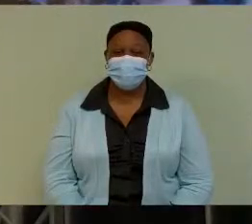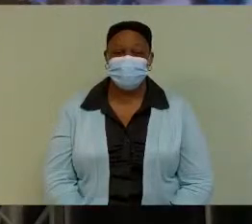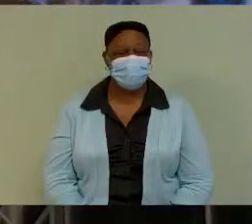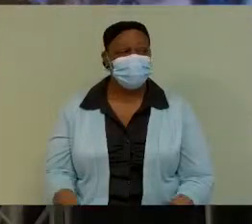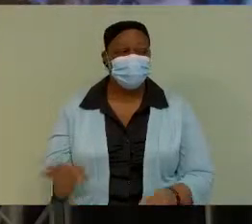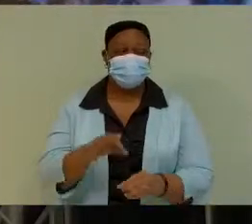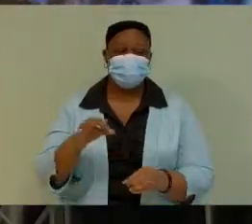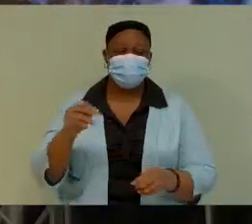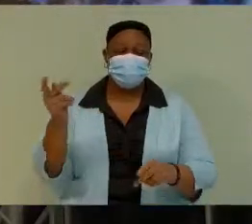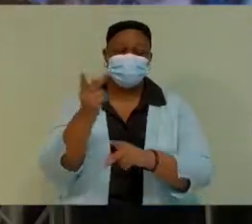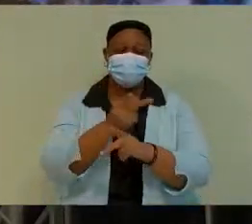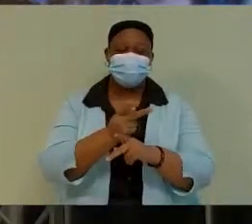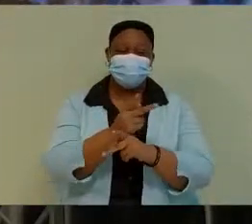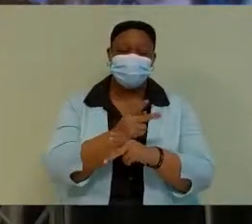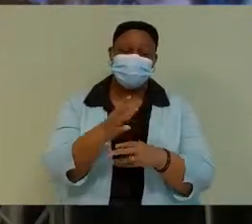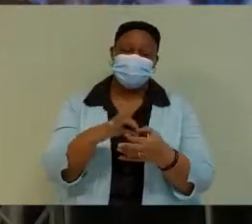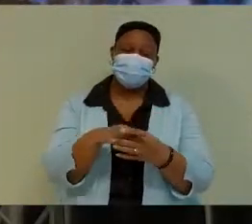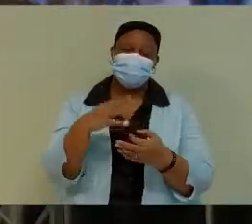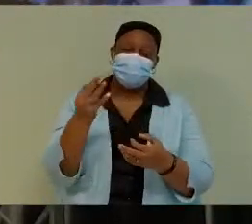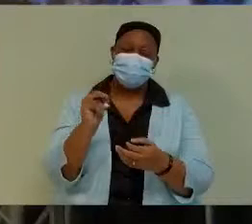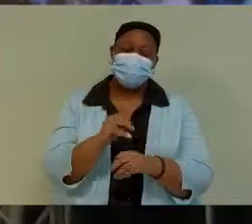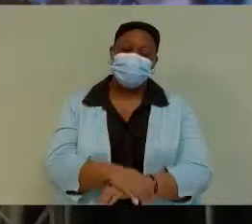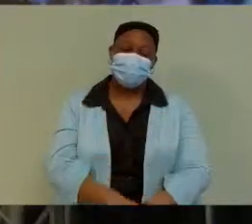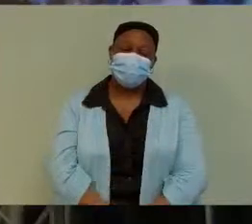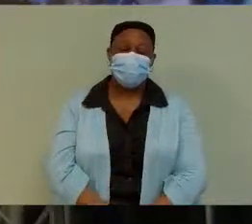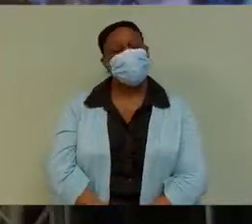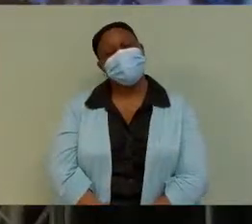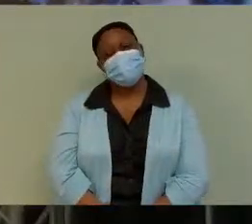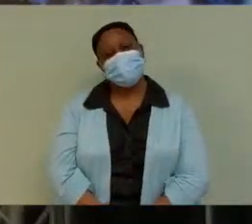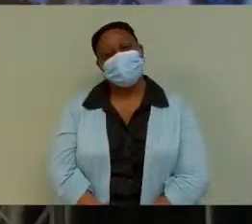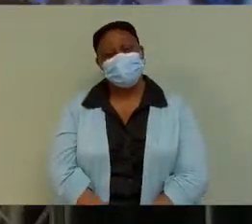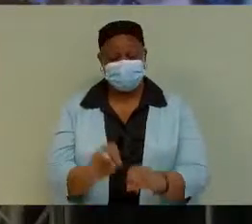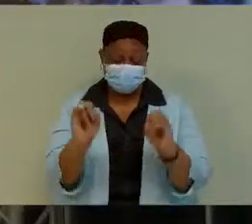This question is from WinFM.